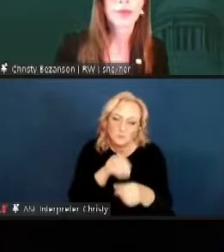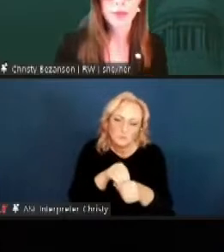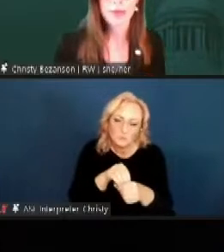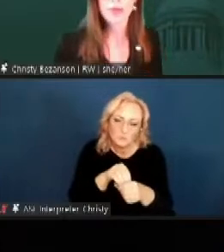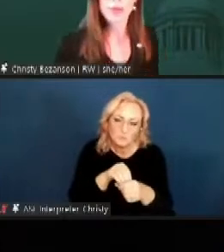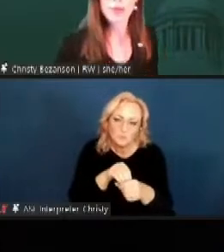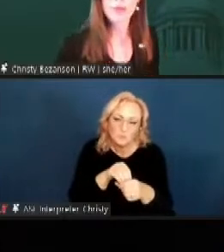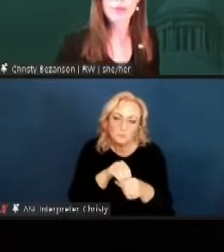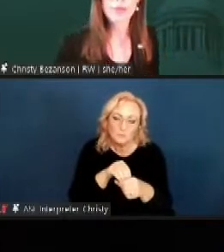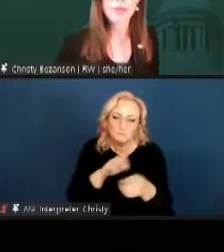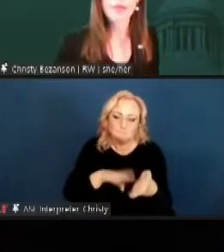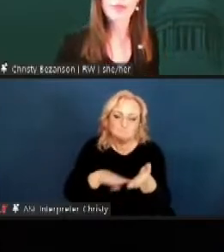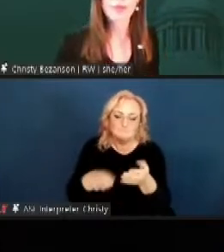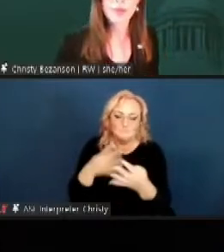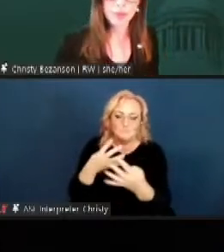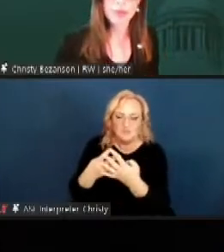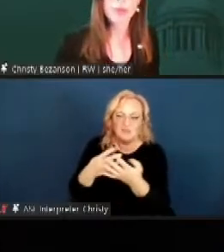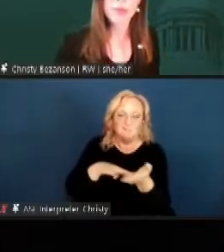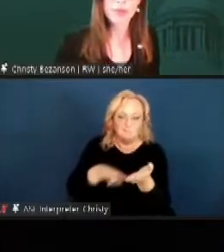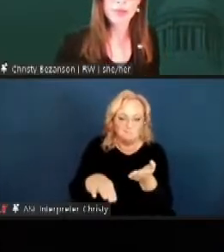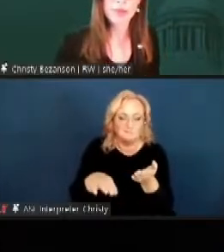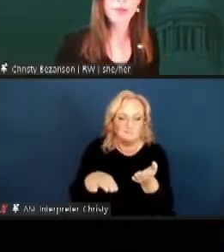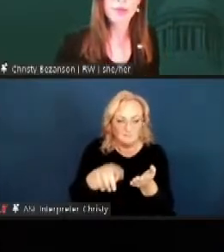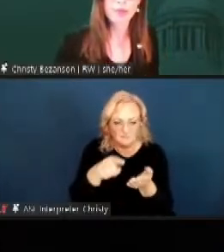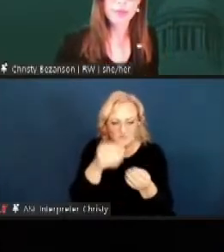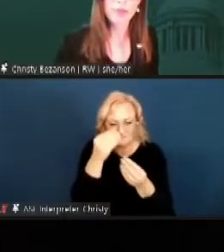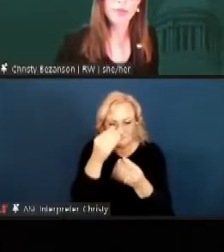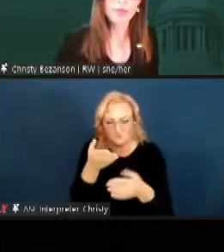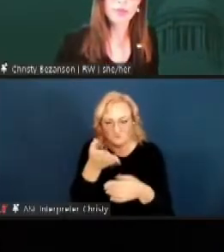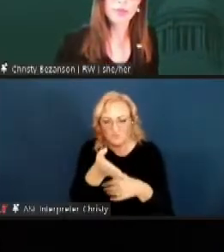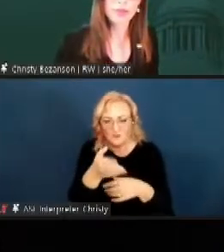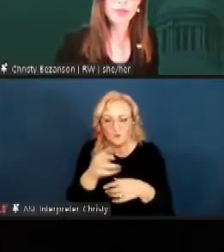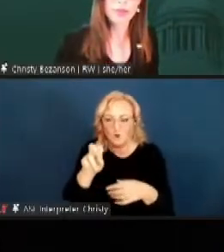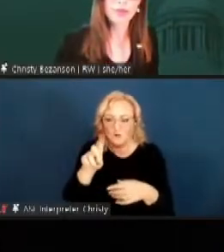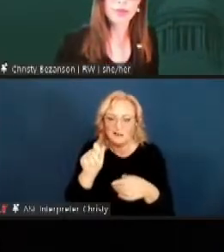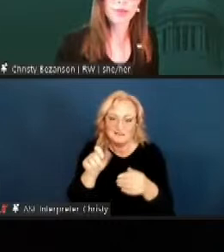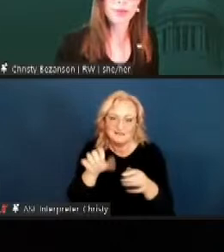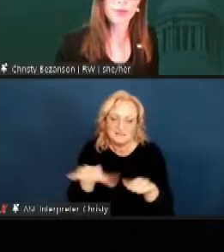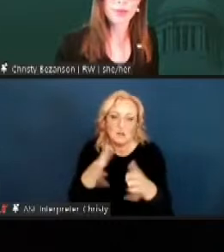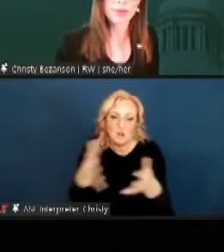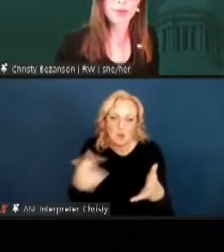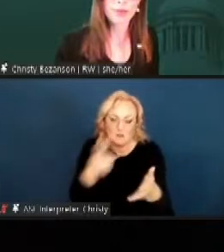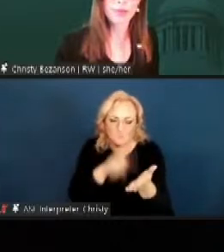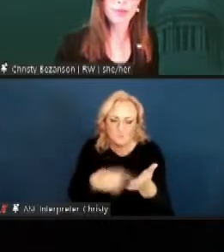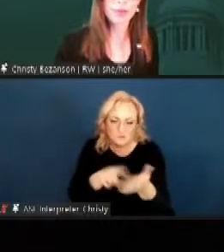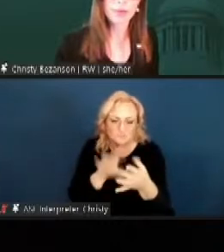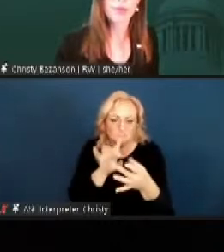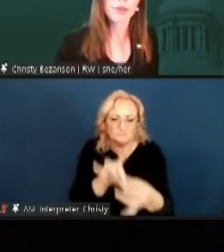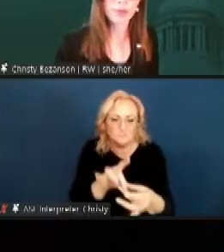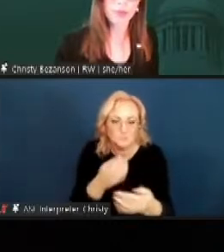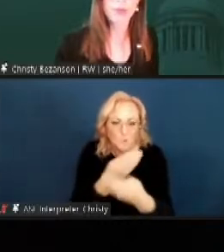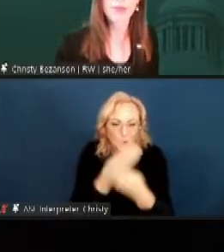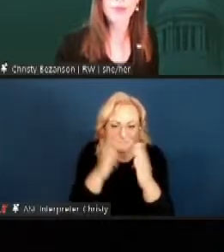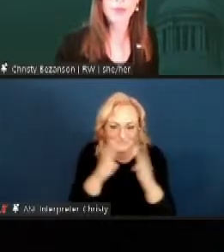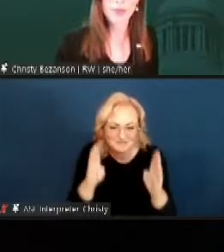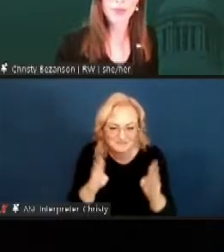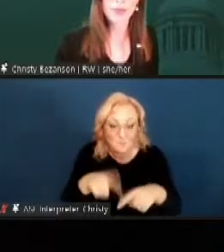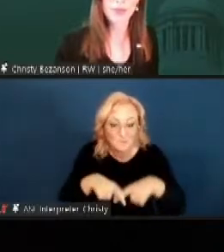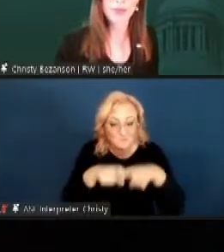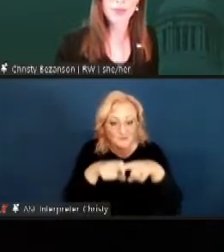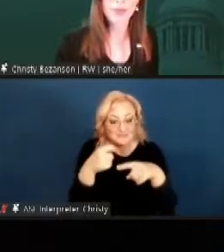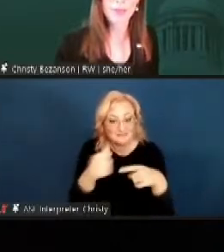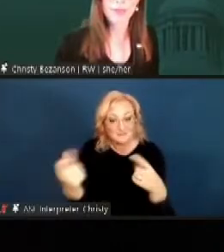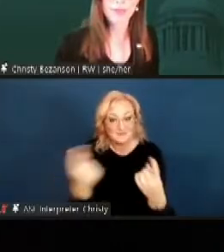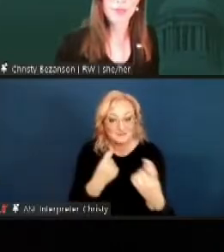of corrections. So there's a lot of great research that RDA has on the homeless population. And so I will pause there and see if you have